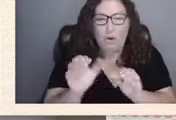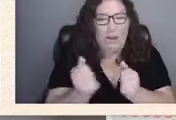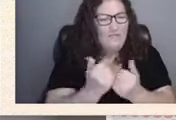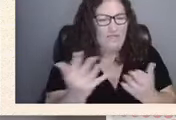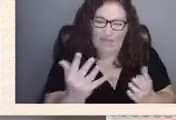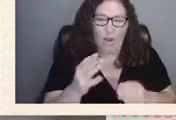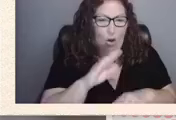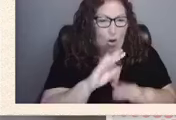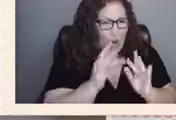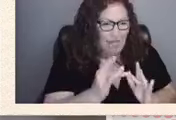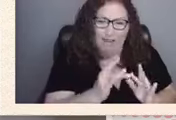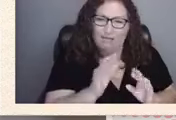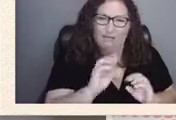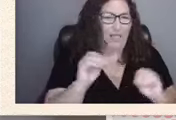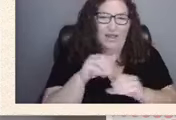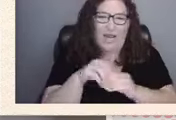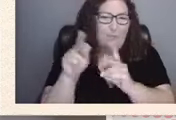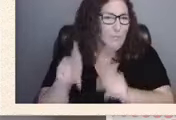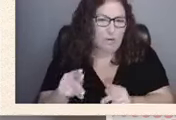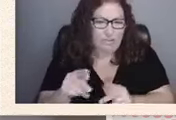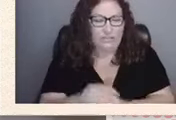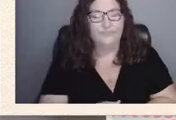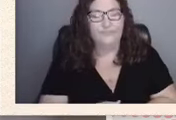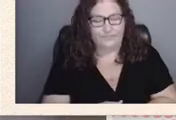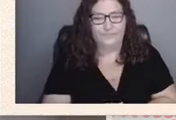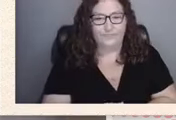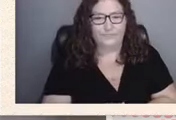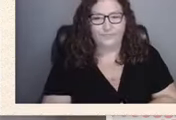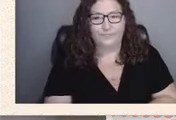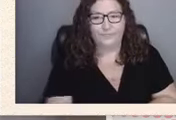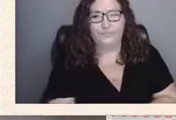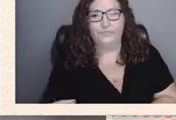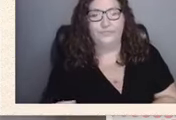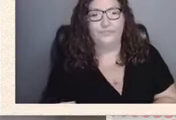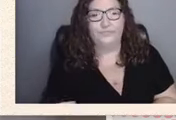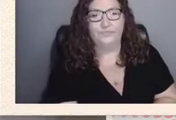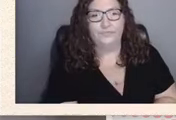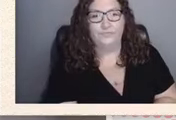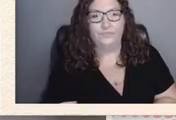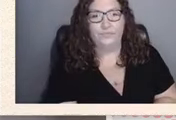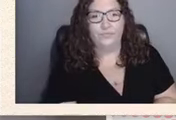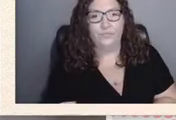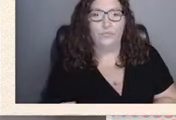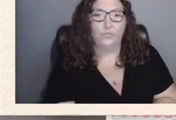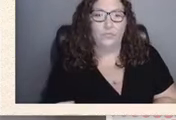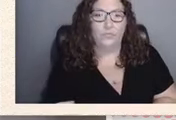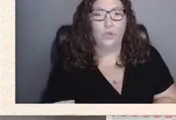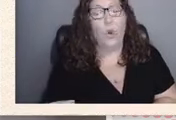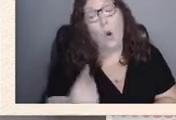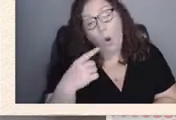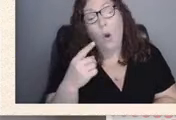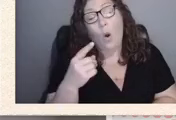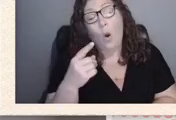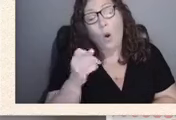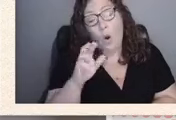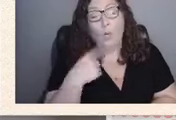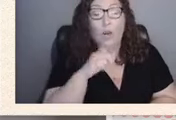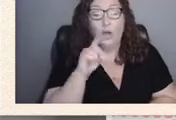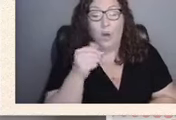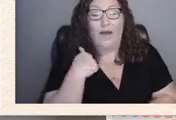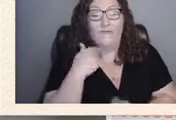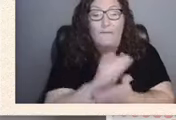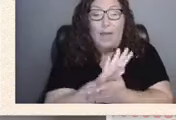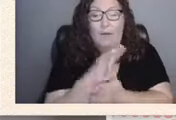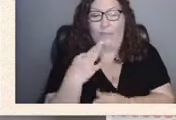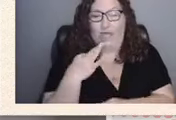something you have to do over the computer, or we have a paper application on our website as well. So let's